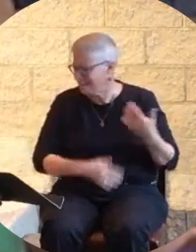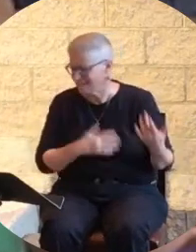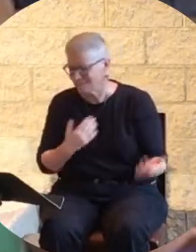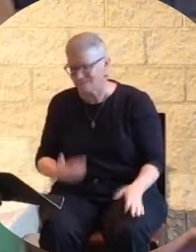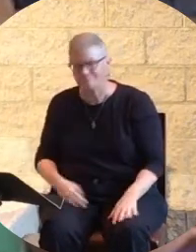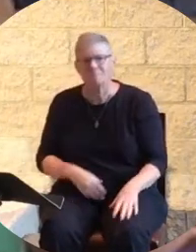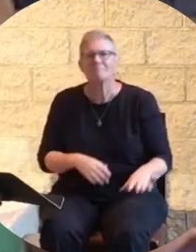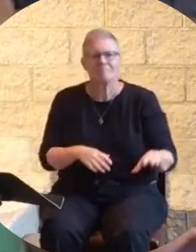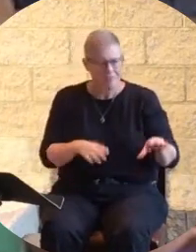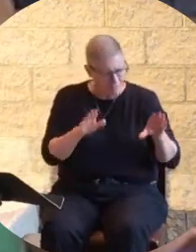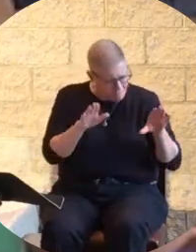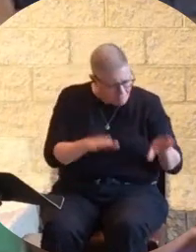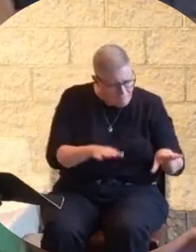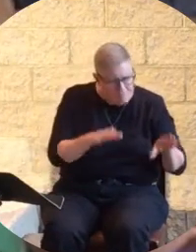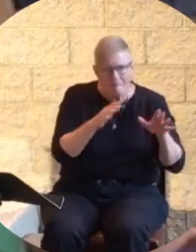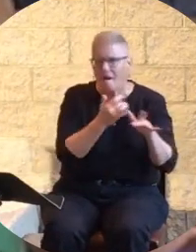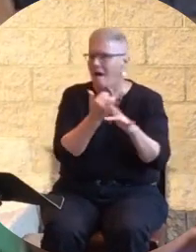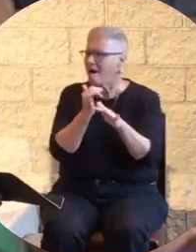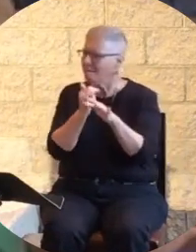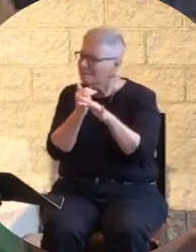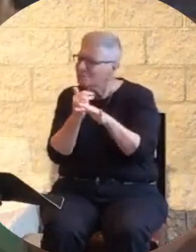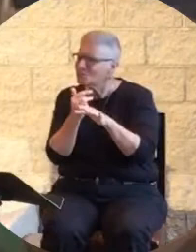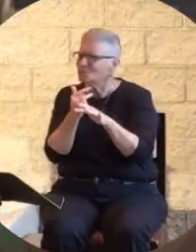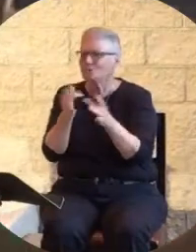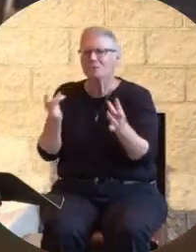Krishna or the Buddha are the way.